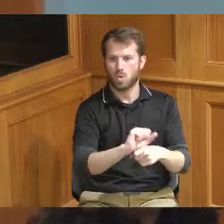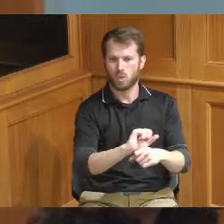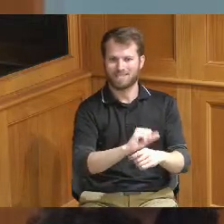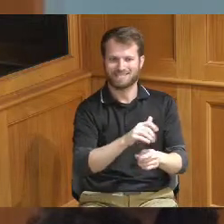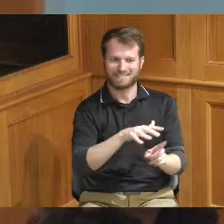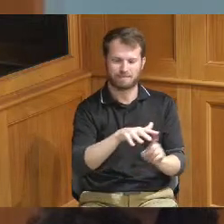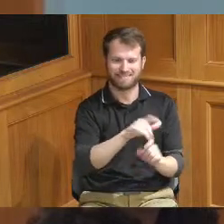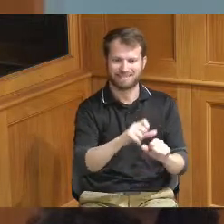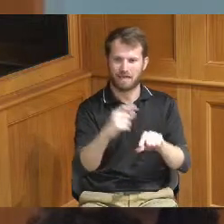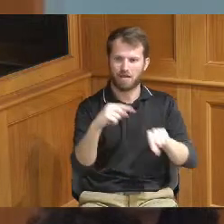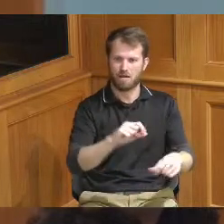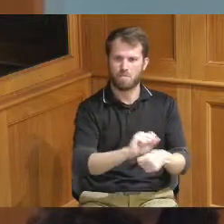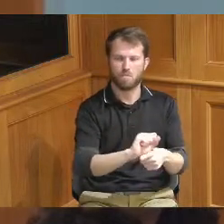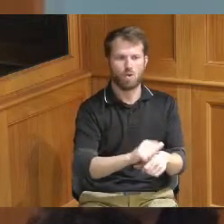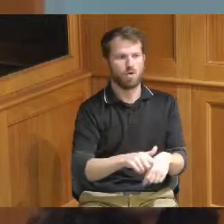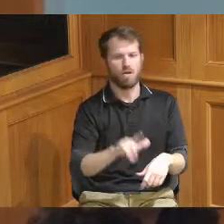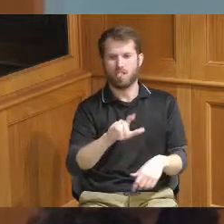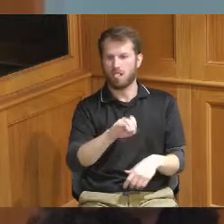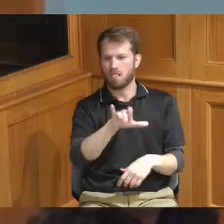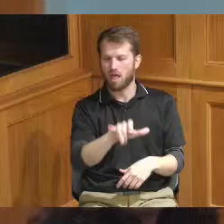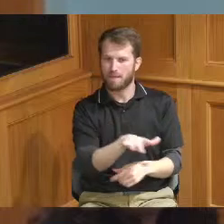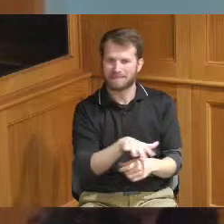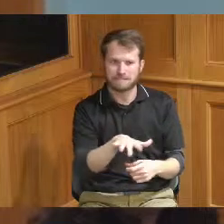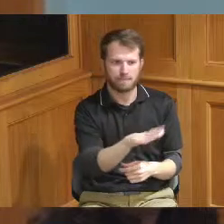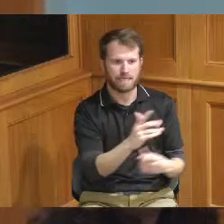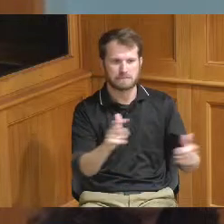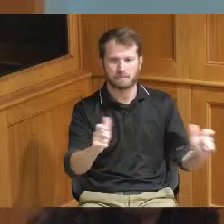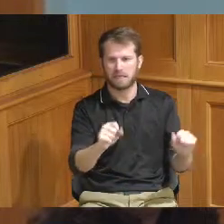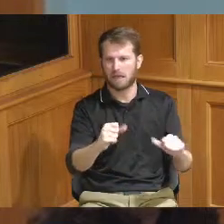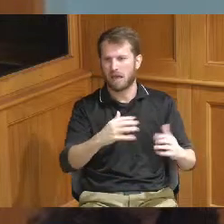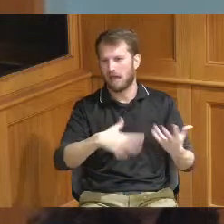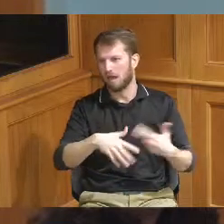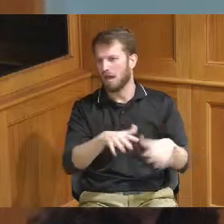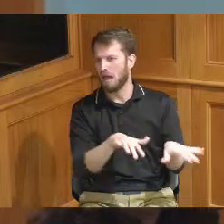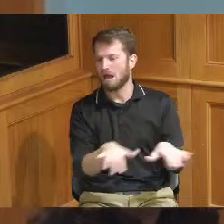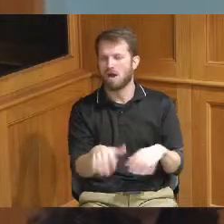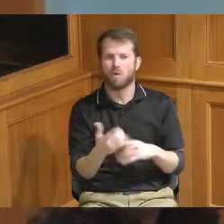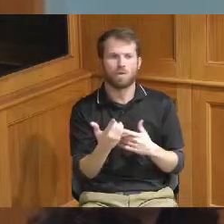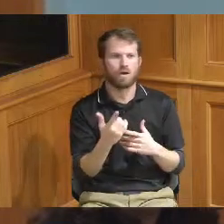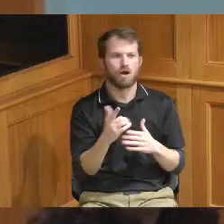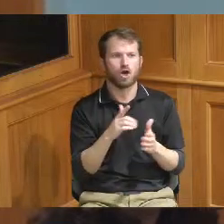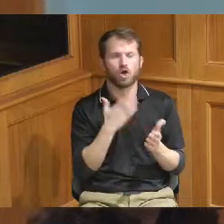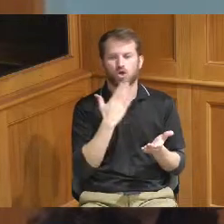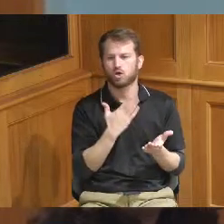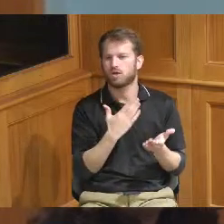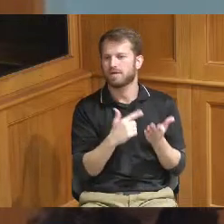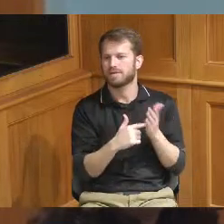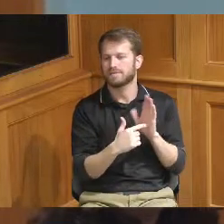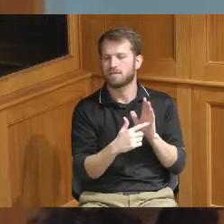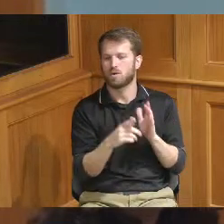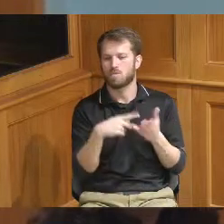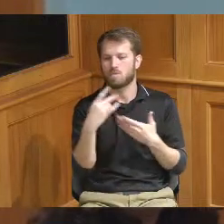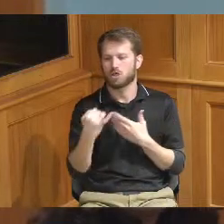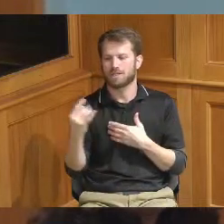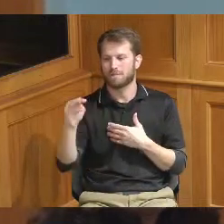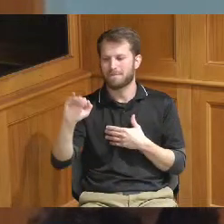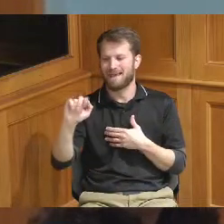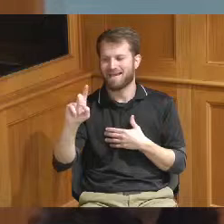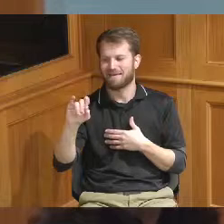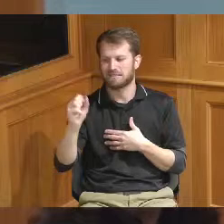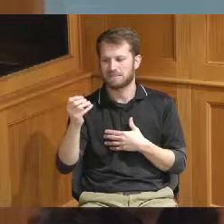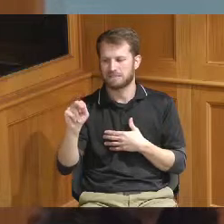and work, big lobby space where they can hang out. A great example would be our project in Madisonville, where you've got